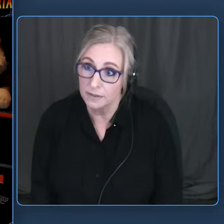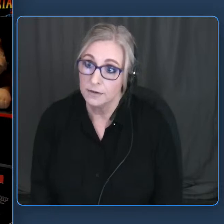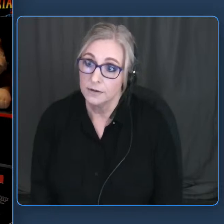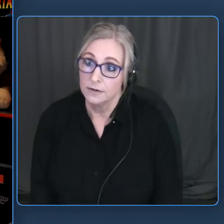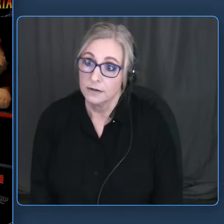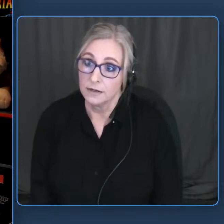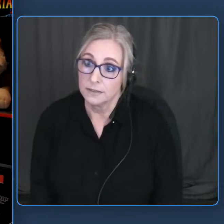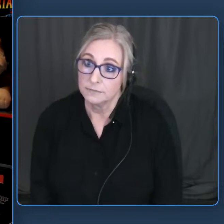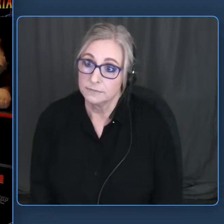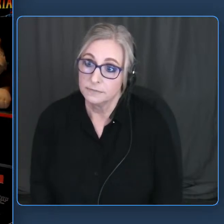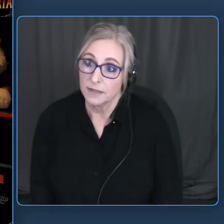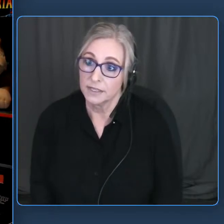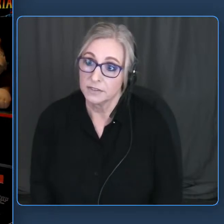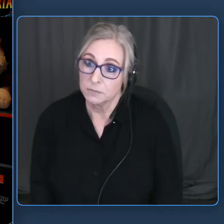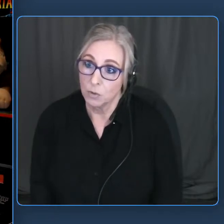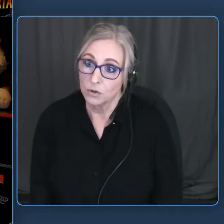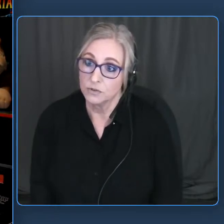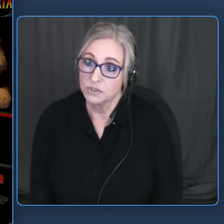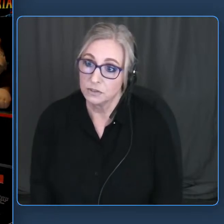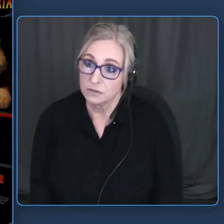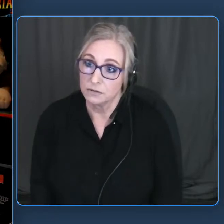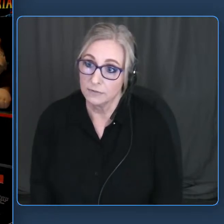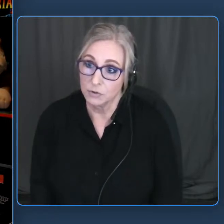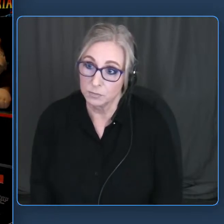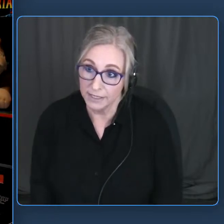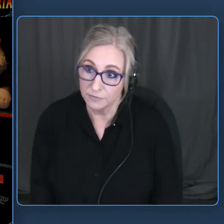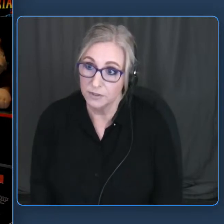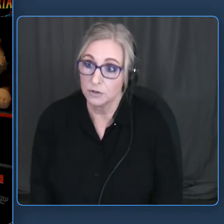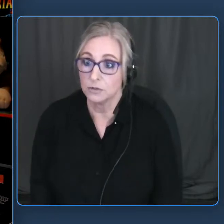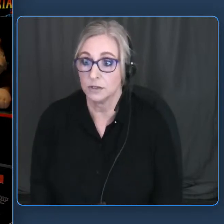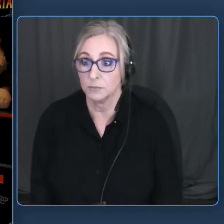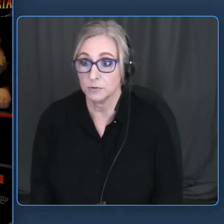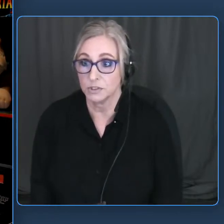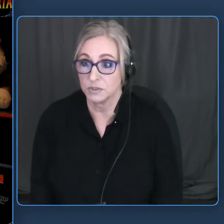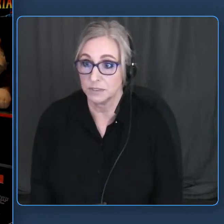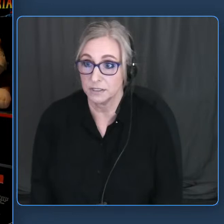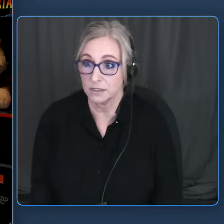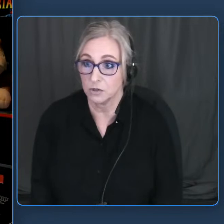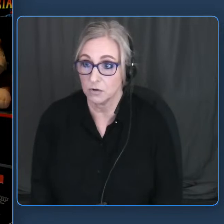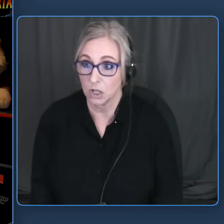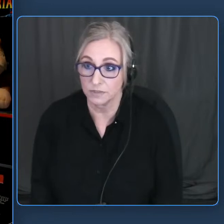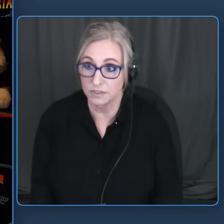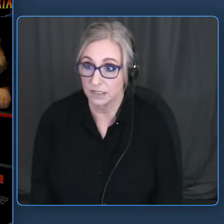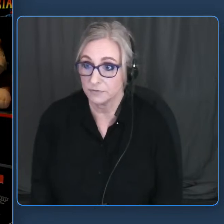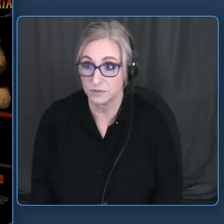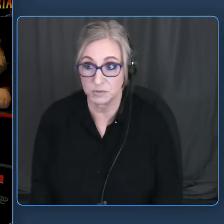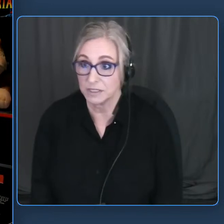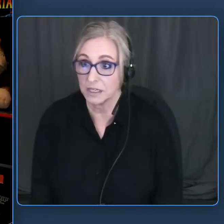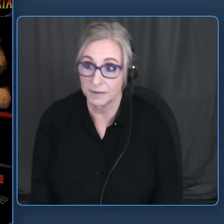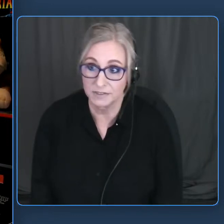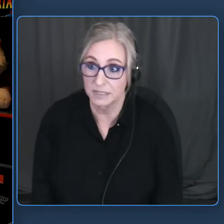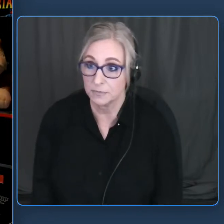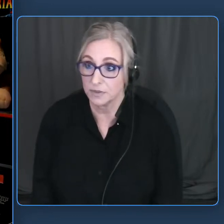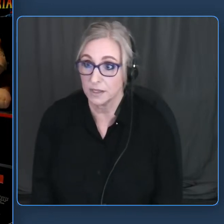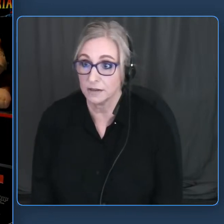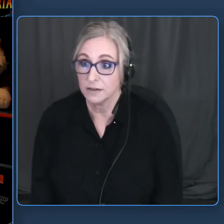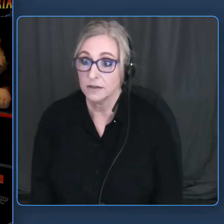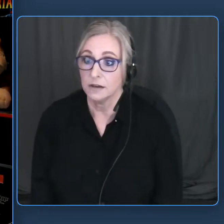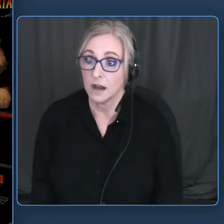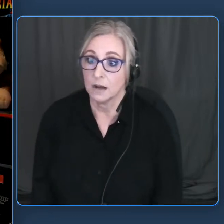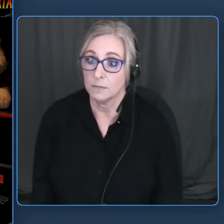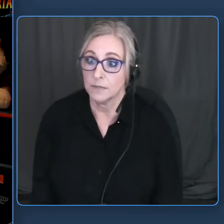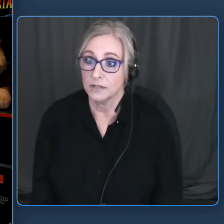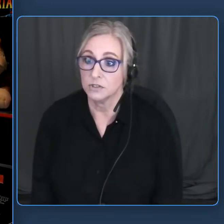that coming. I think it's important to level the playing field. And we were just speaking, all of us kind of just speaking about the same